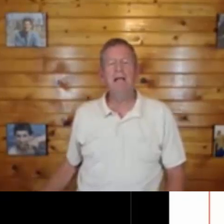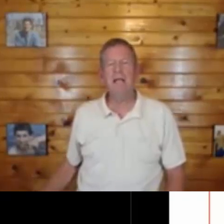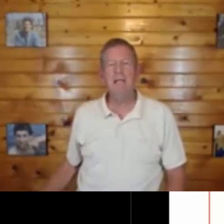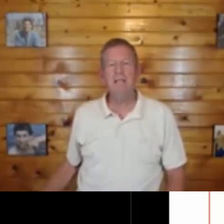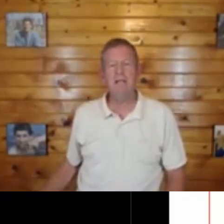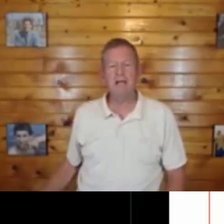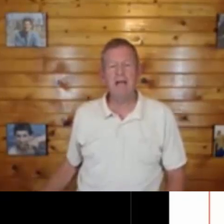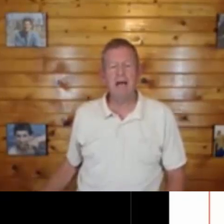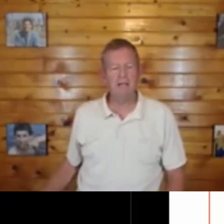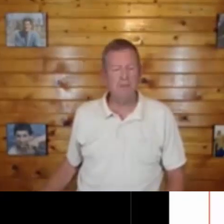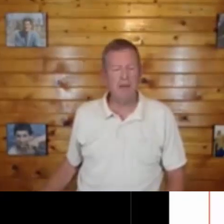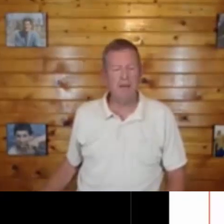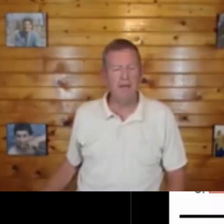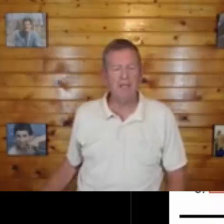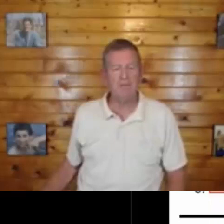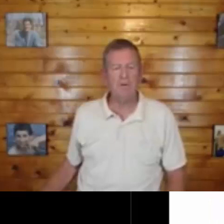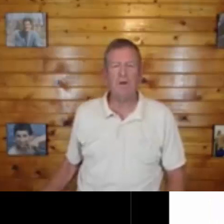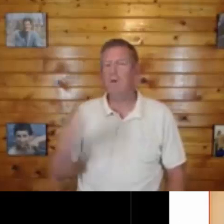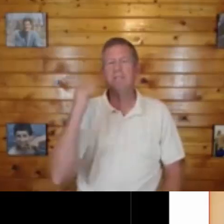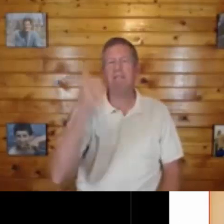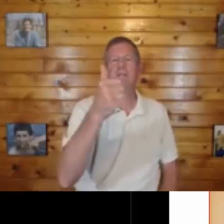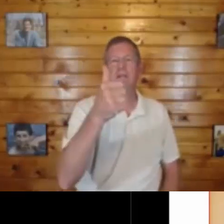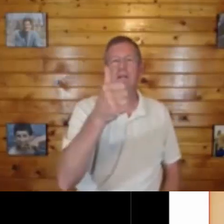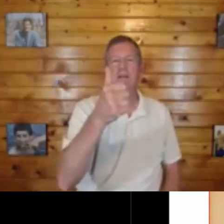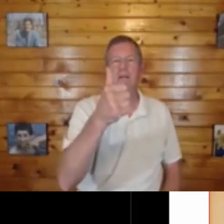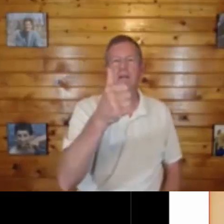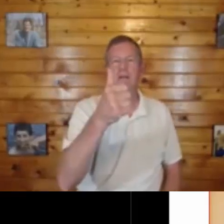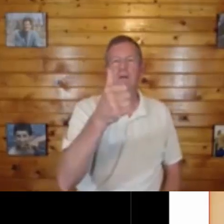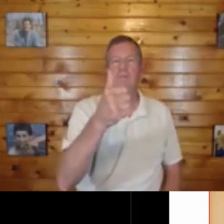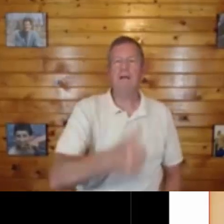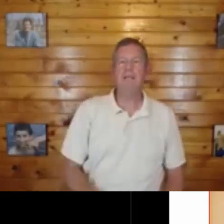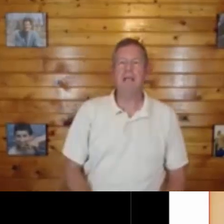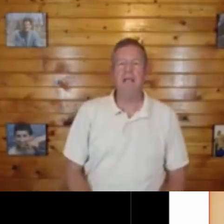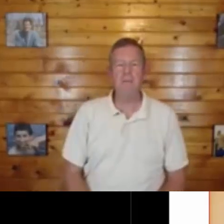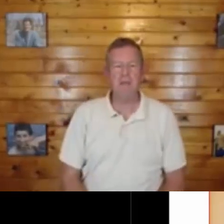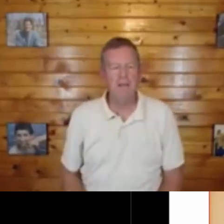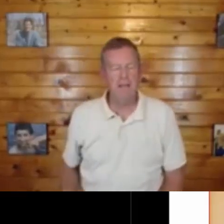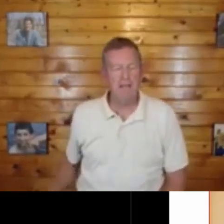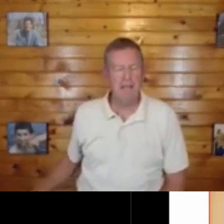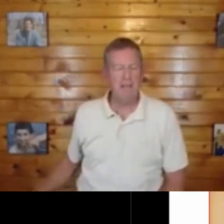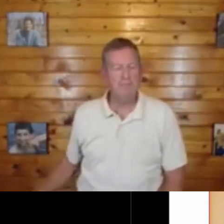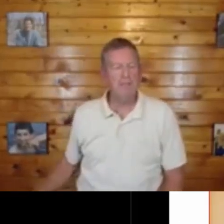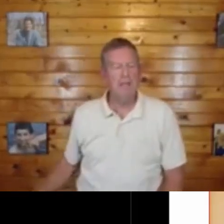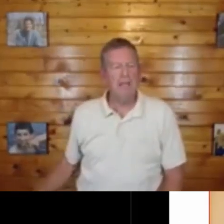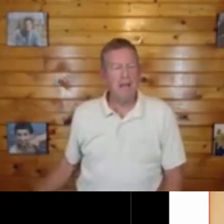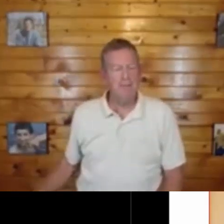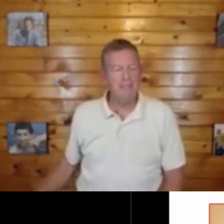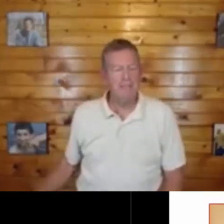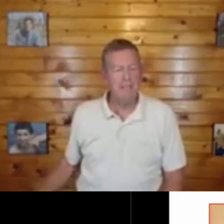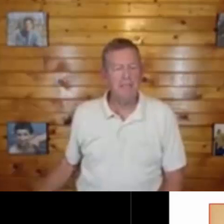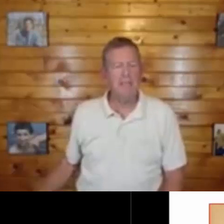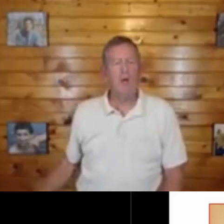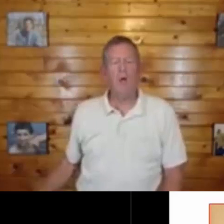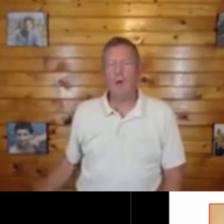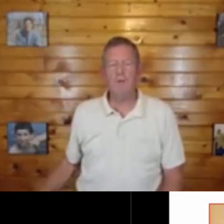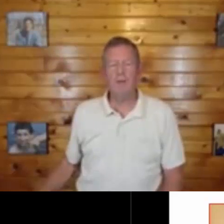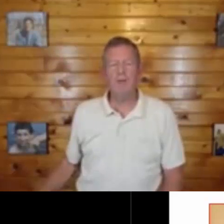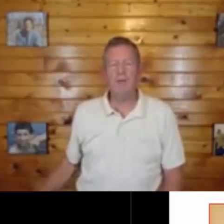pas les céréales. Let's skip on to the next verb. What's this? Voilà, c'est aimer, aimer. La